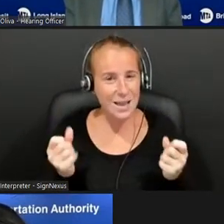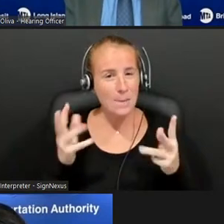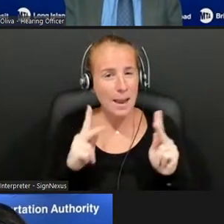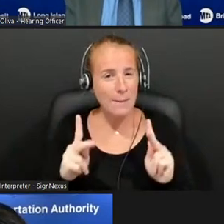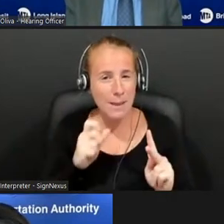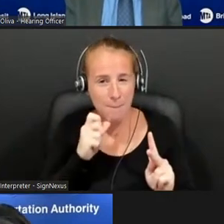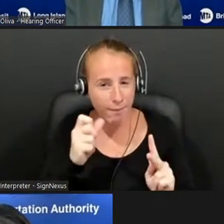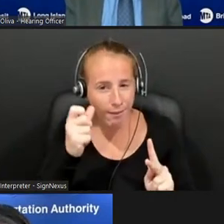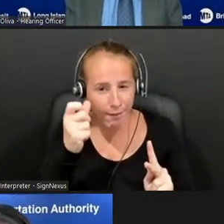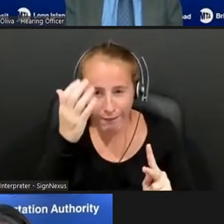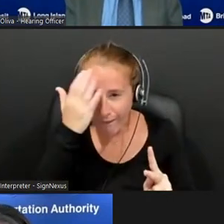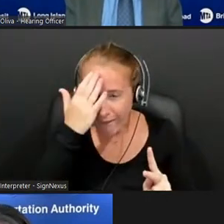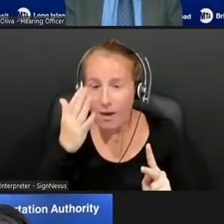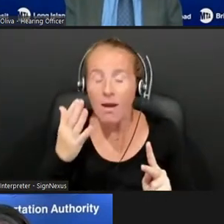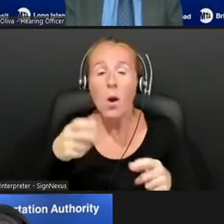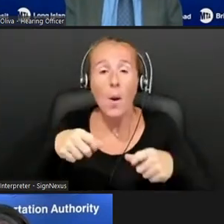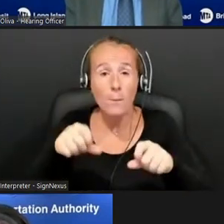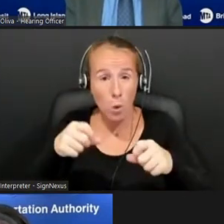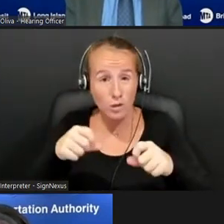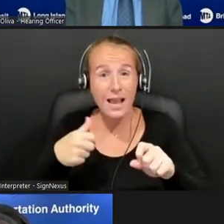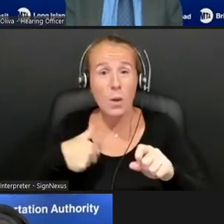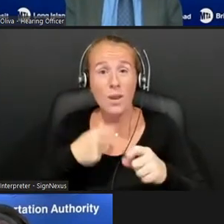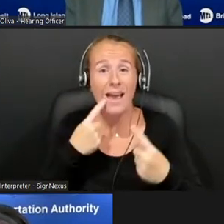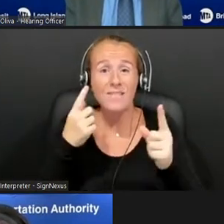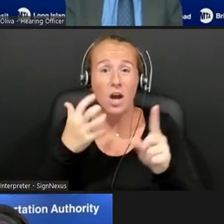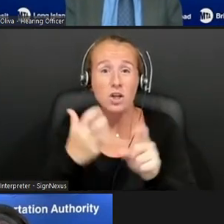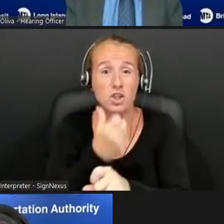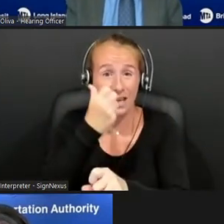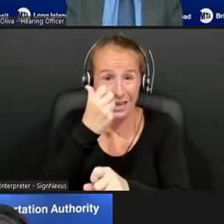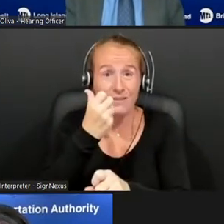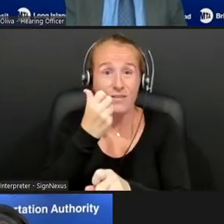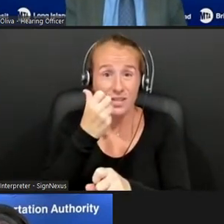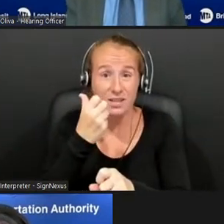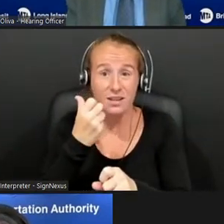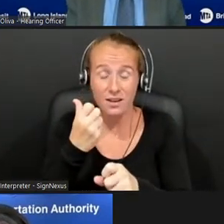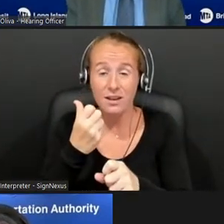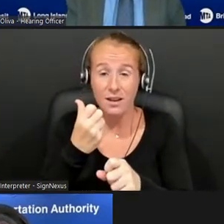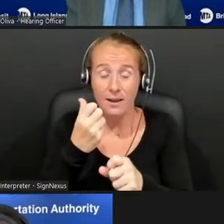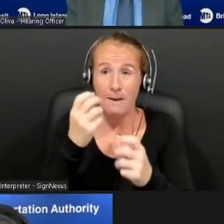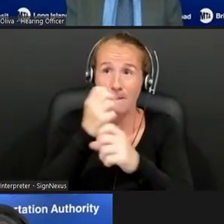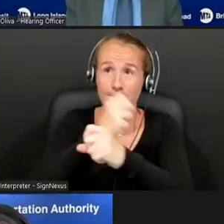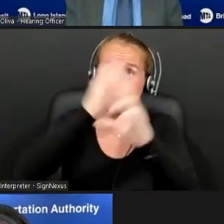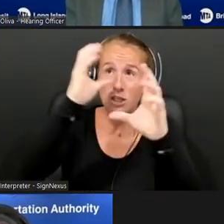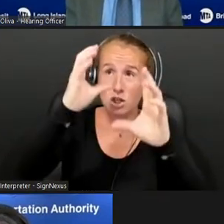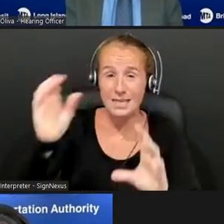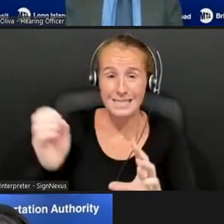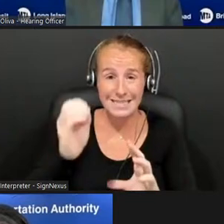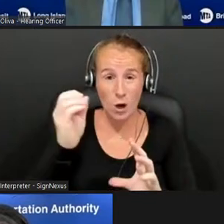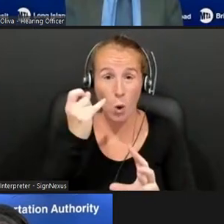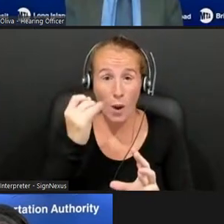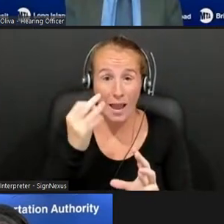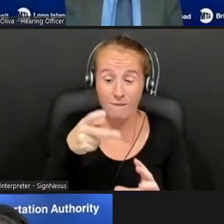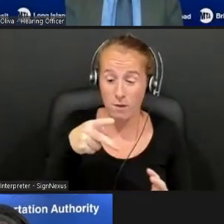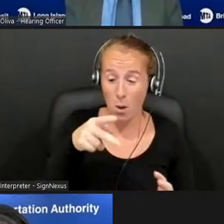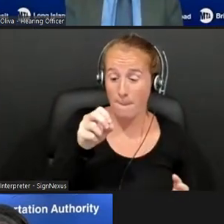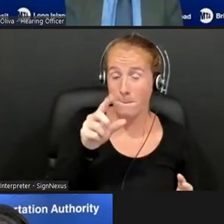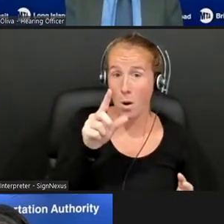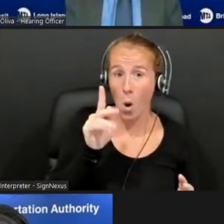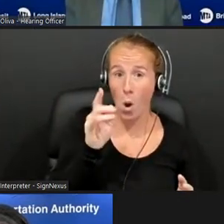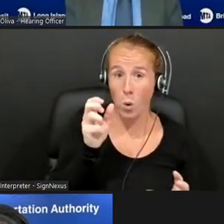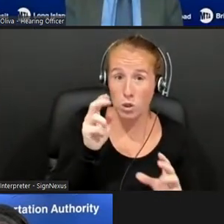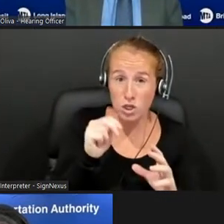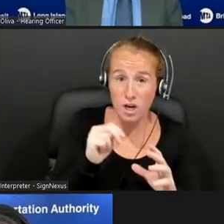we basically have achieved Vision zero if pollution and environmental issues are the